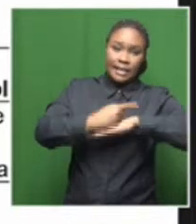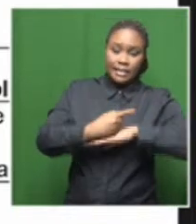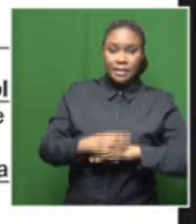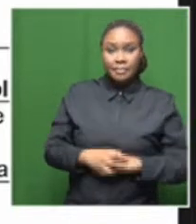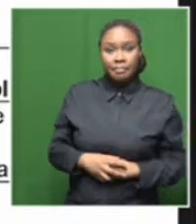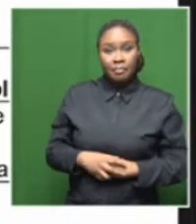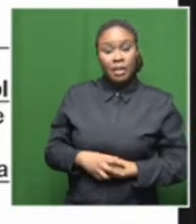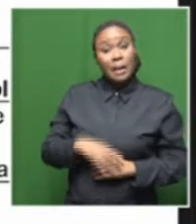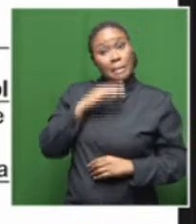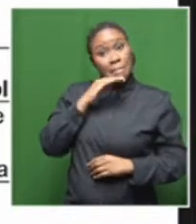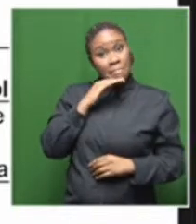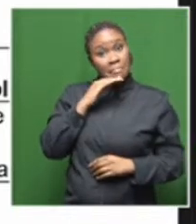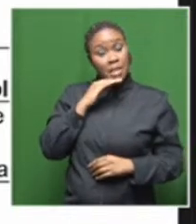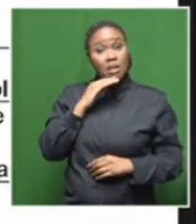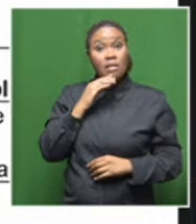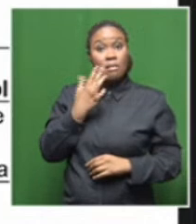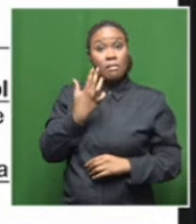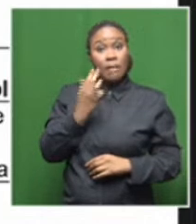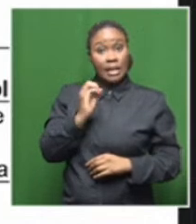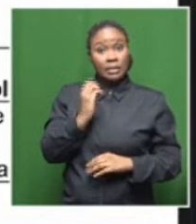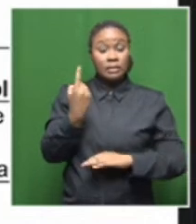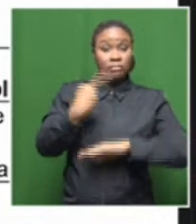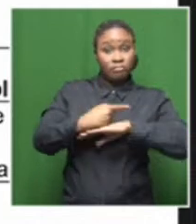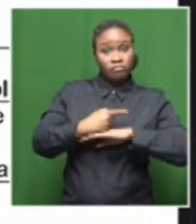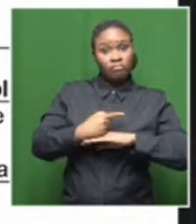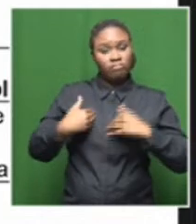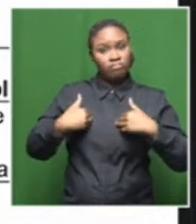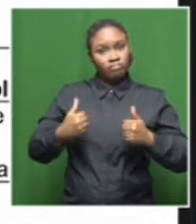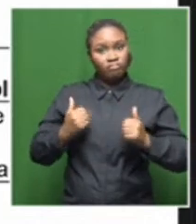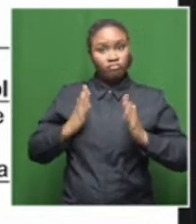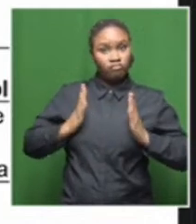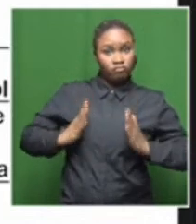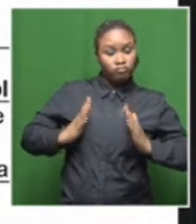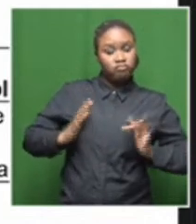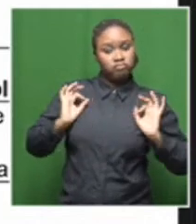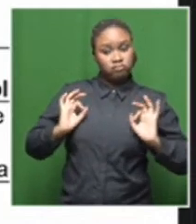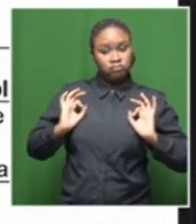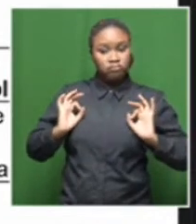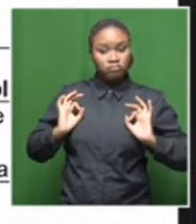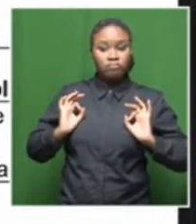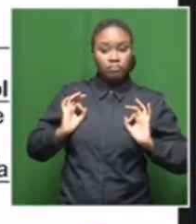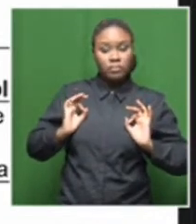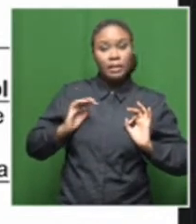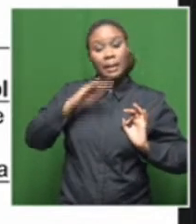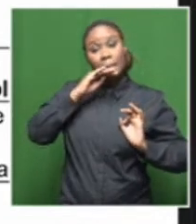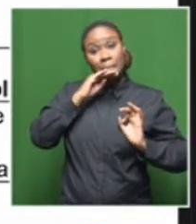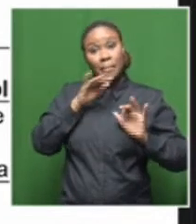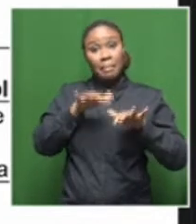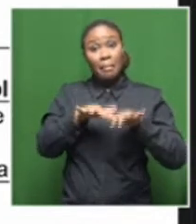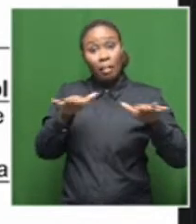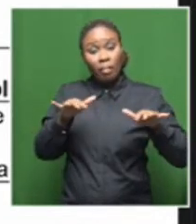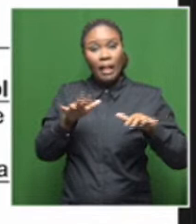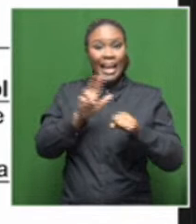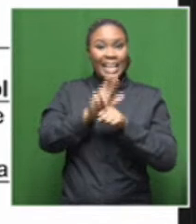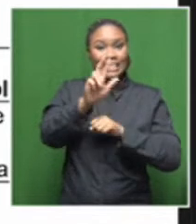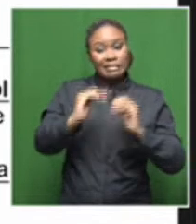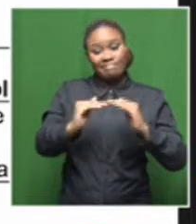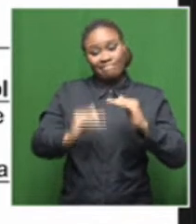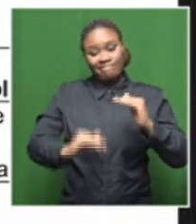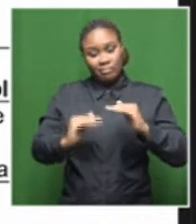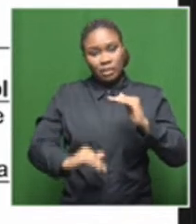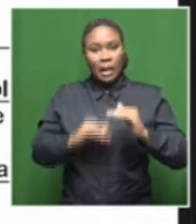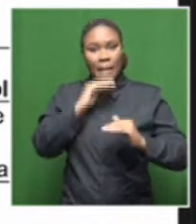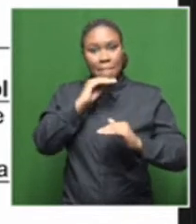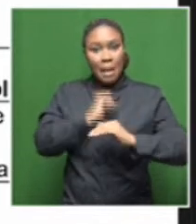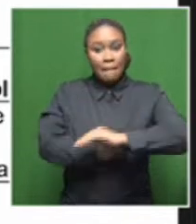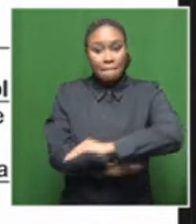there's a very good immune response, and it is perfectly safe. So for persons under the age of 18, we do not provide